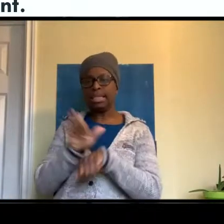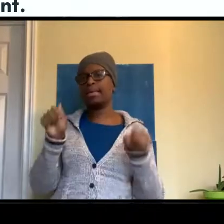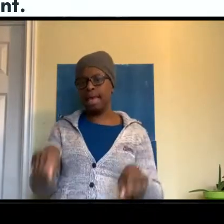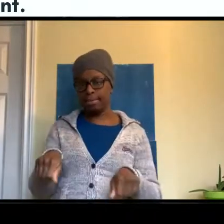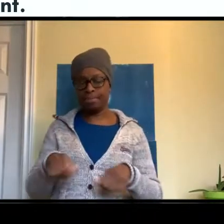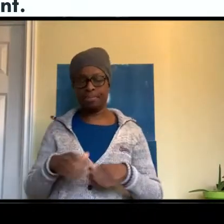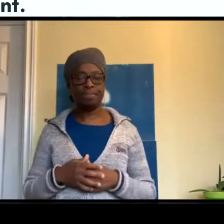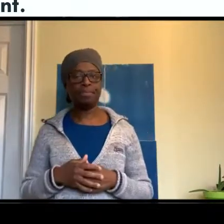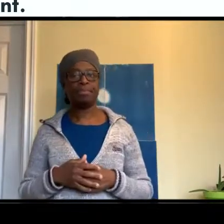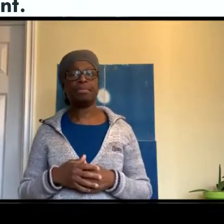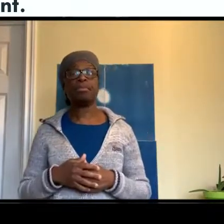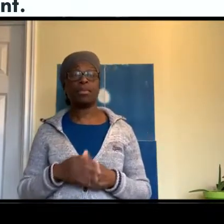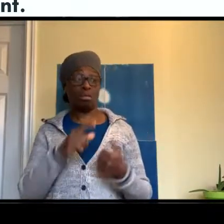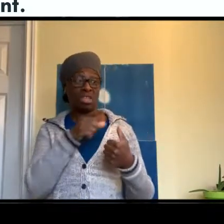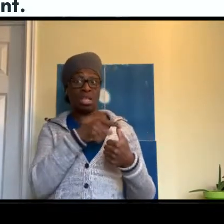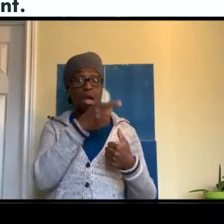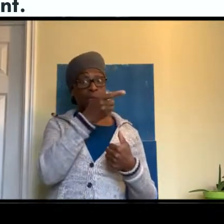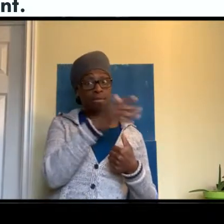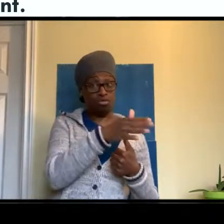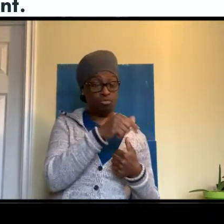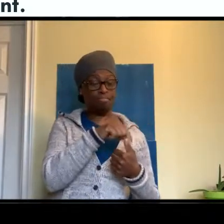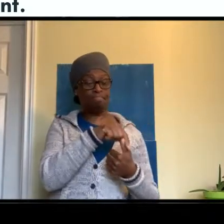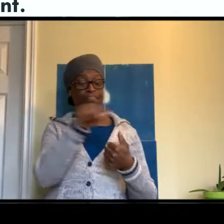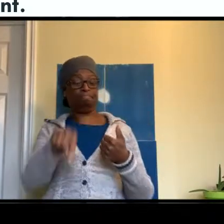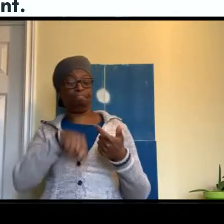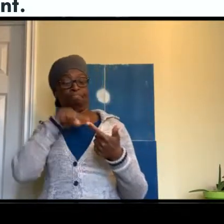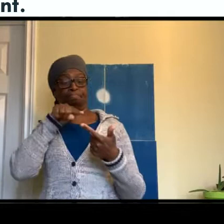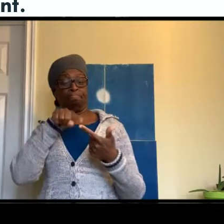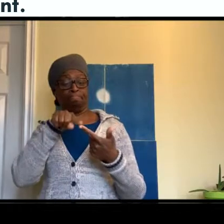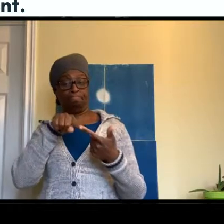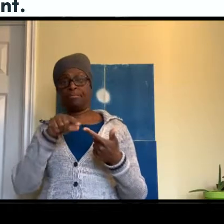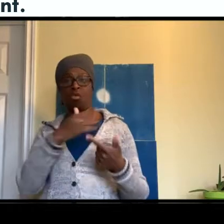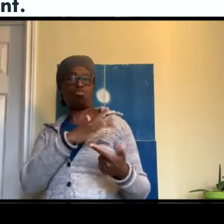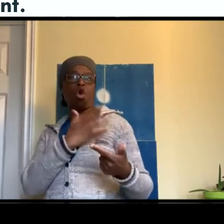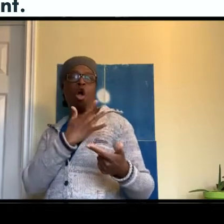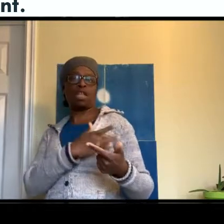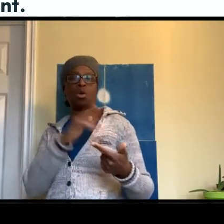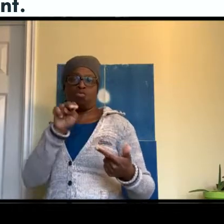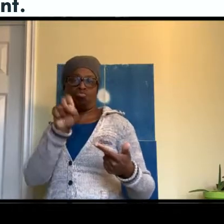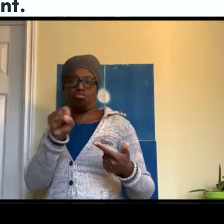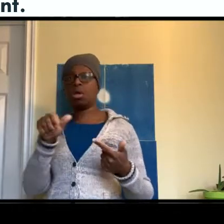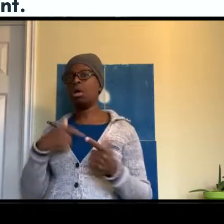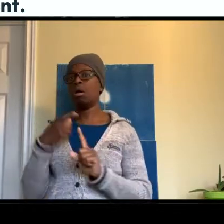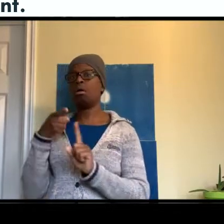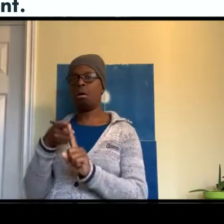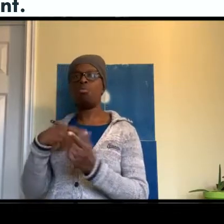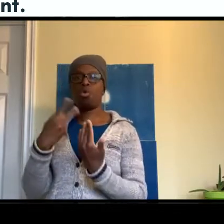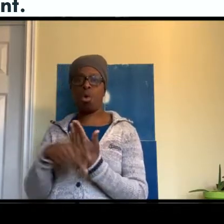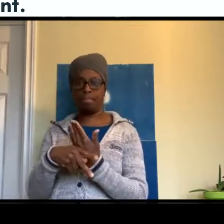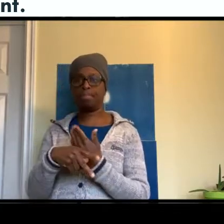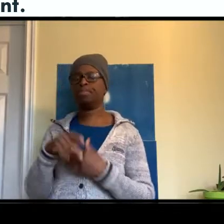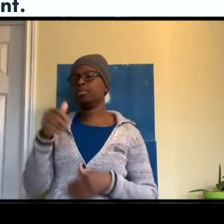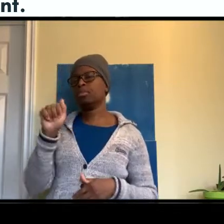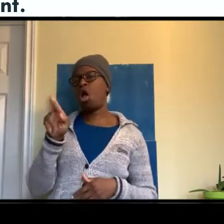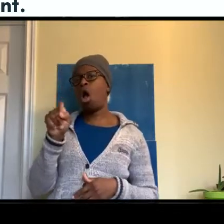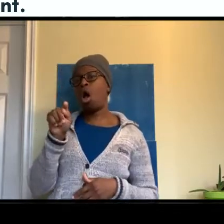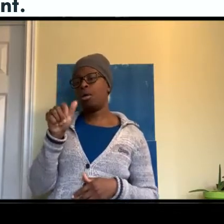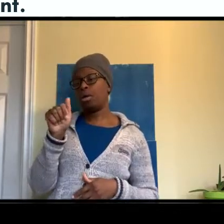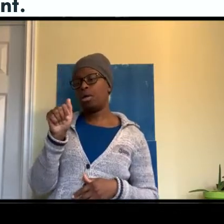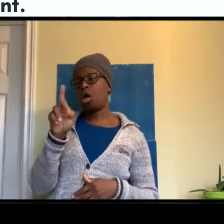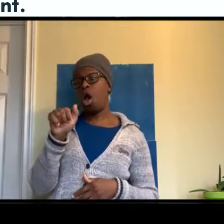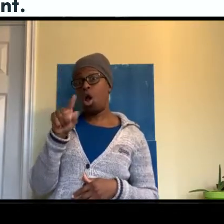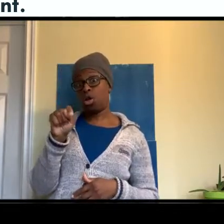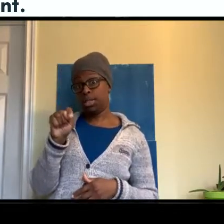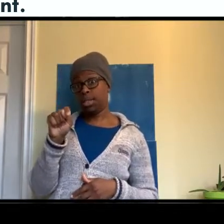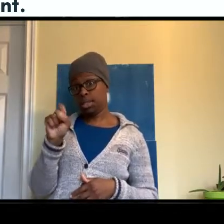specifically talk about grants to individuals first. So these grants are typically due, they have two deadlines. So they have one